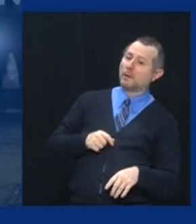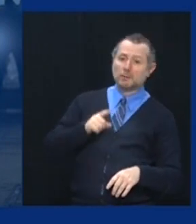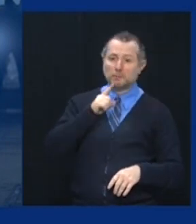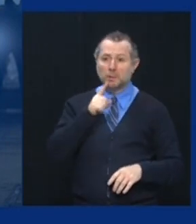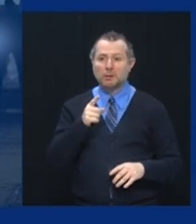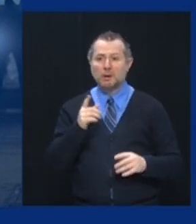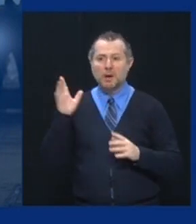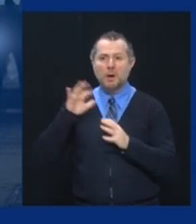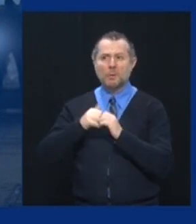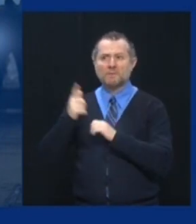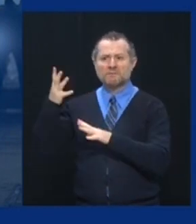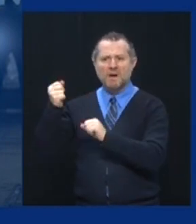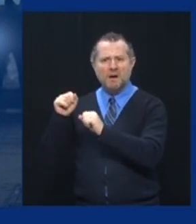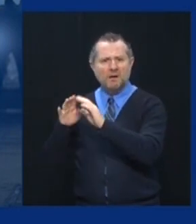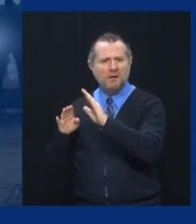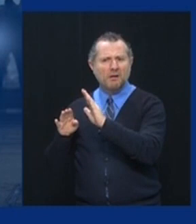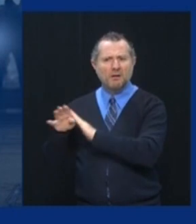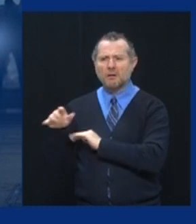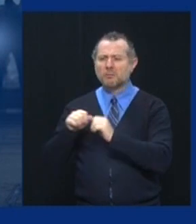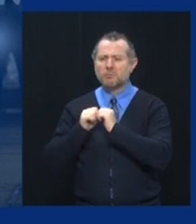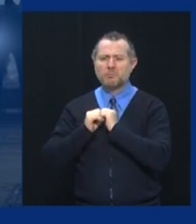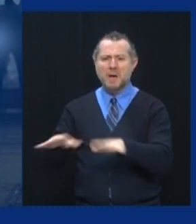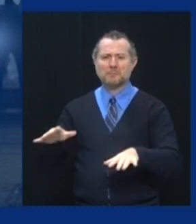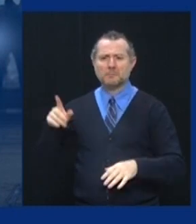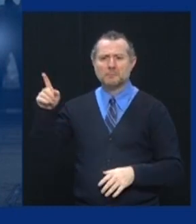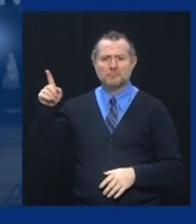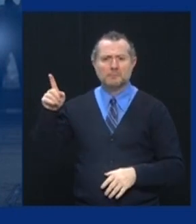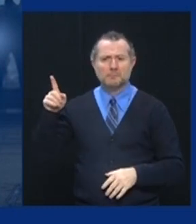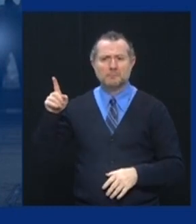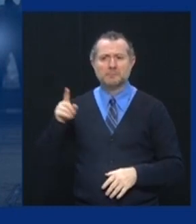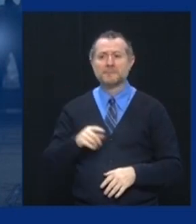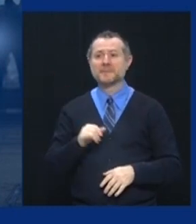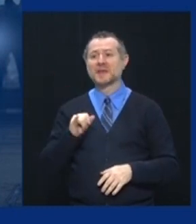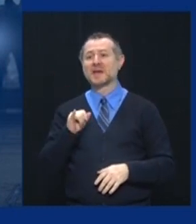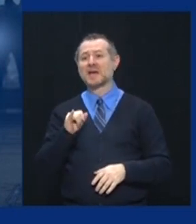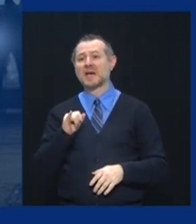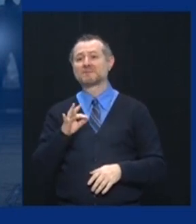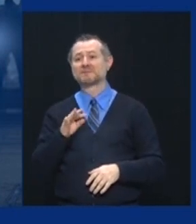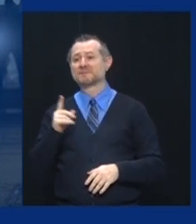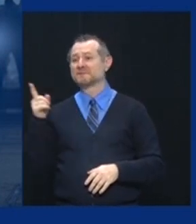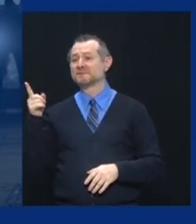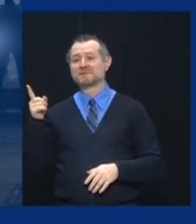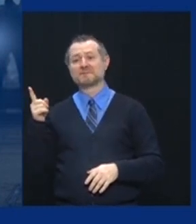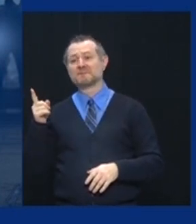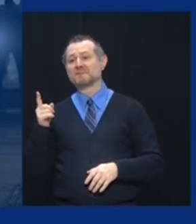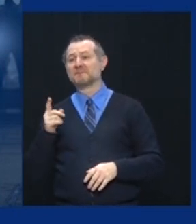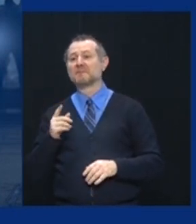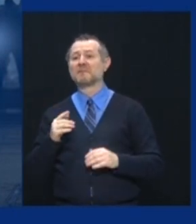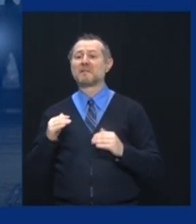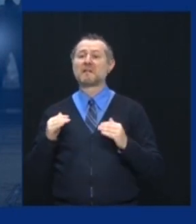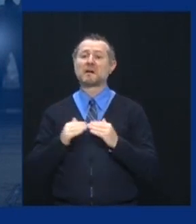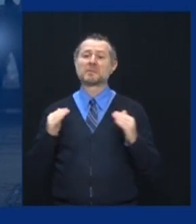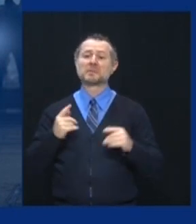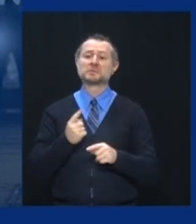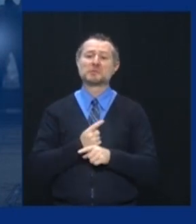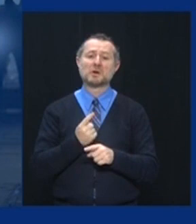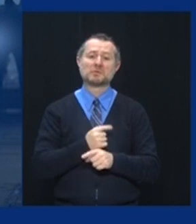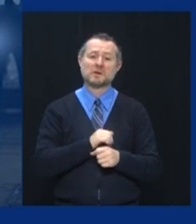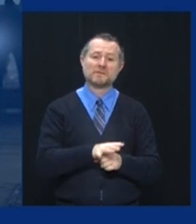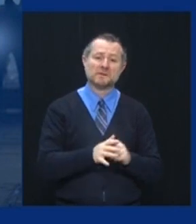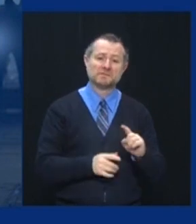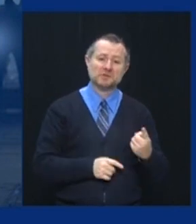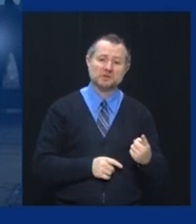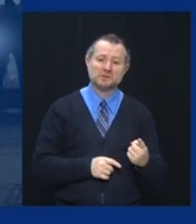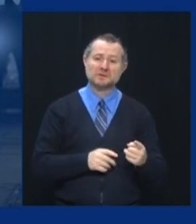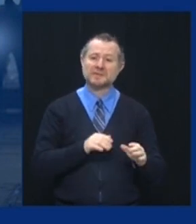of the virus. Even if the lethality doesn't go up, the fact that it is so much